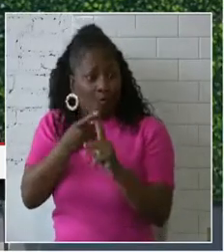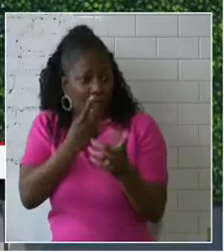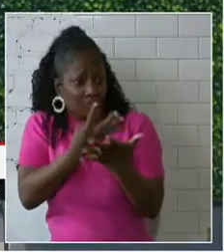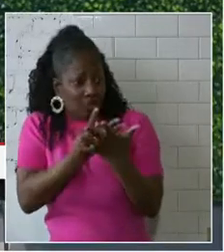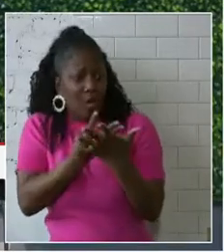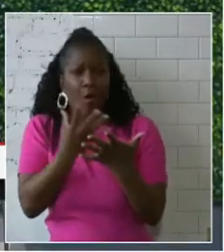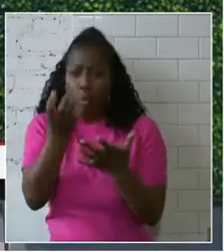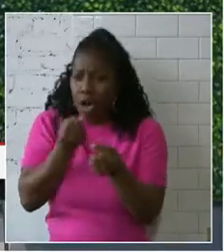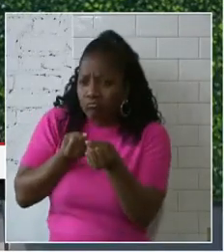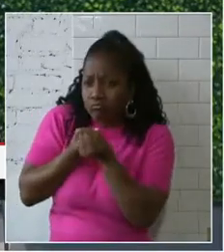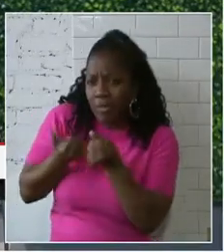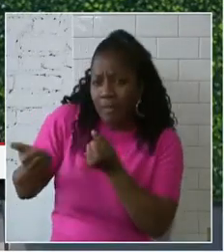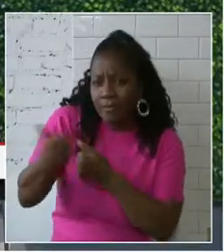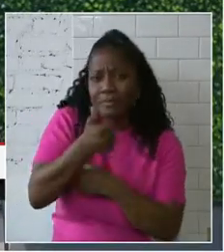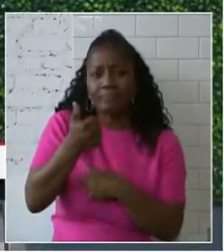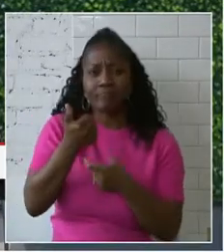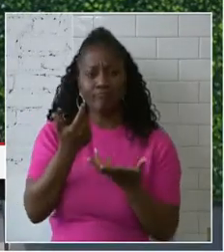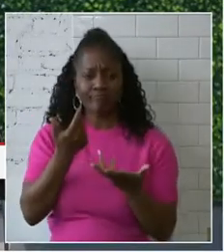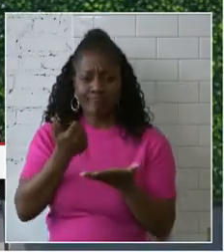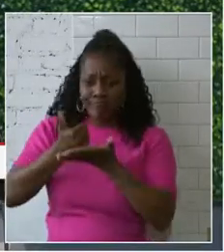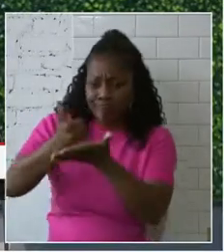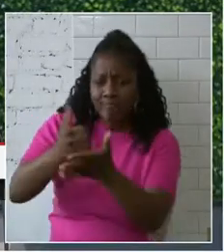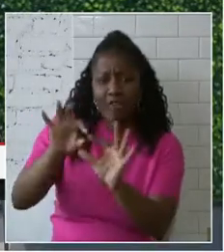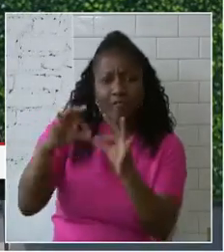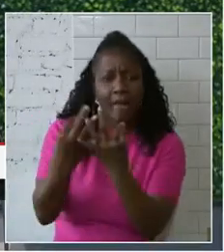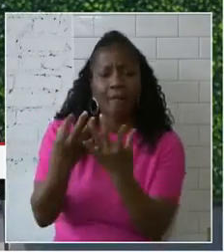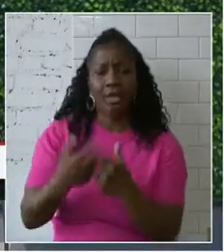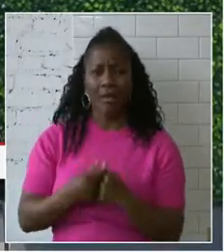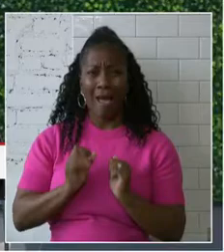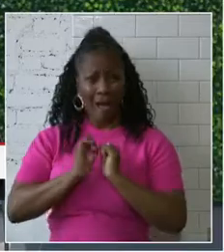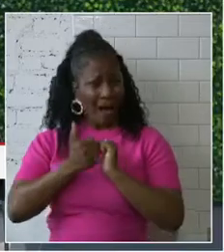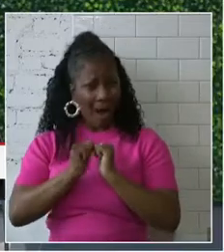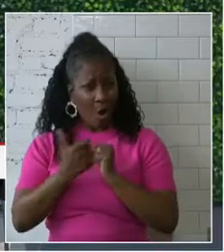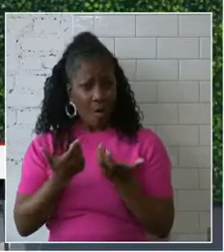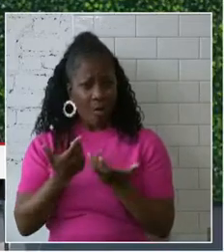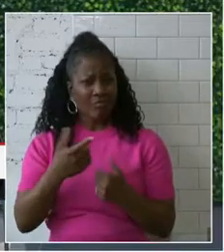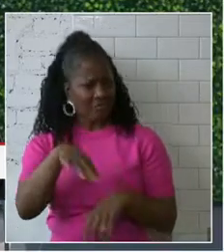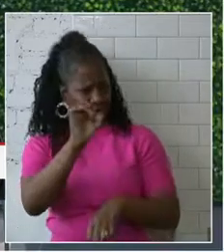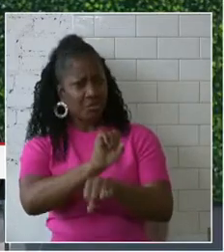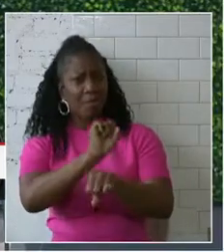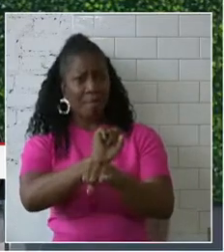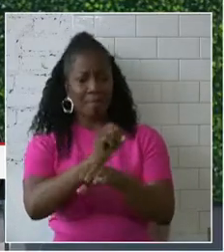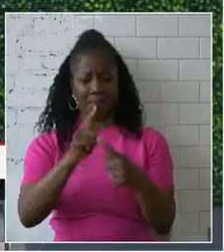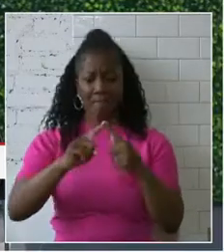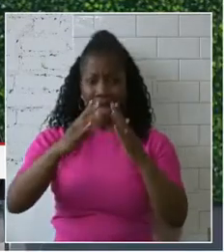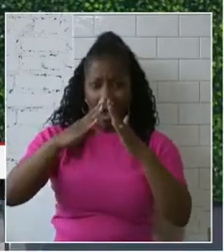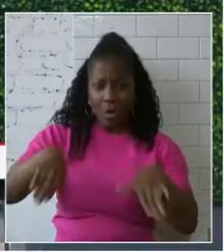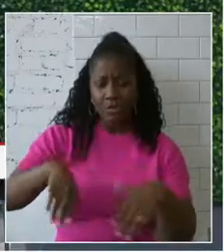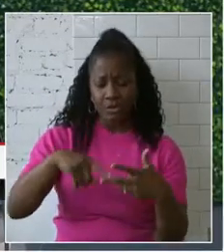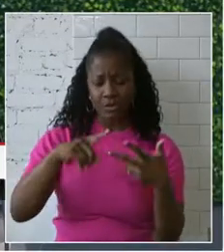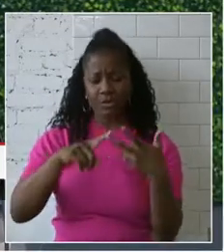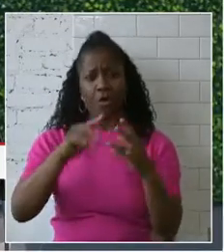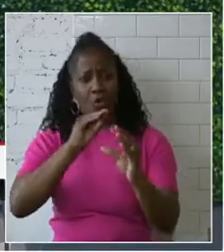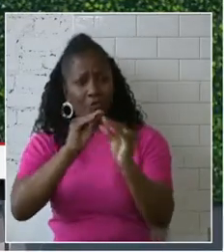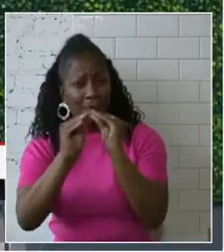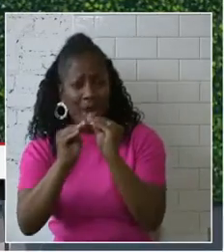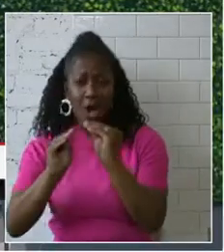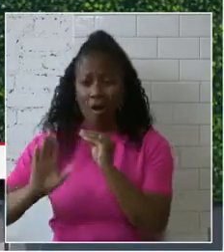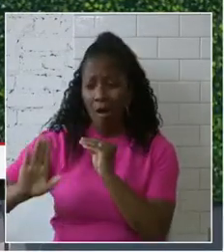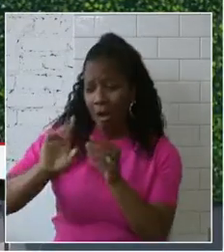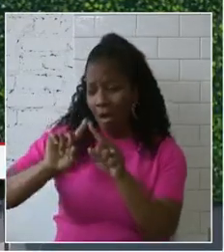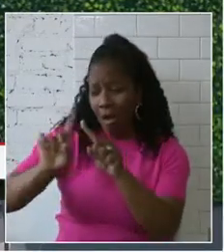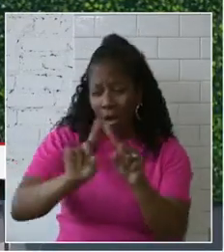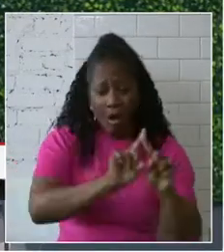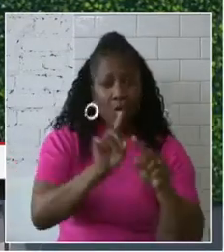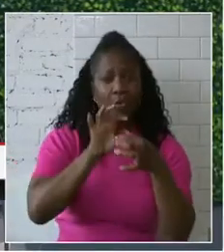be a benefit to their families. And to do that, they need to find a job and housing and repair relationships